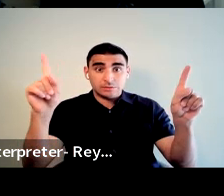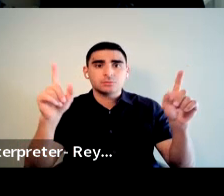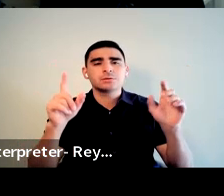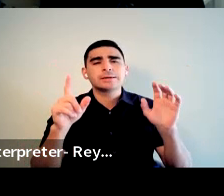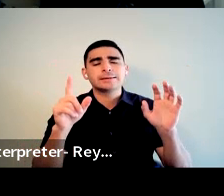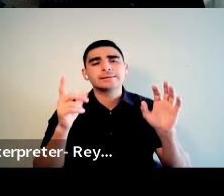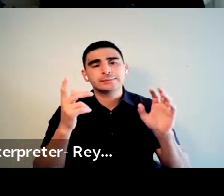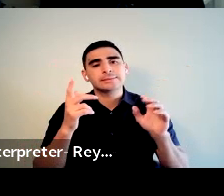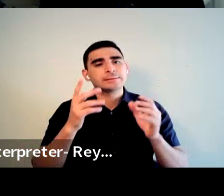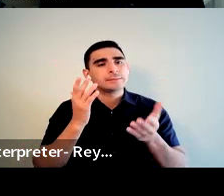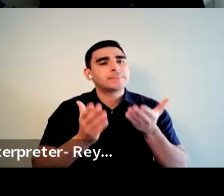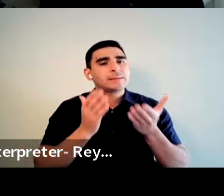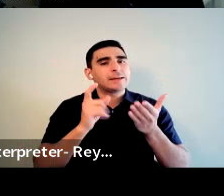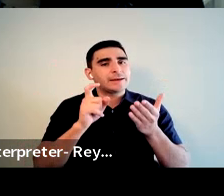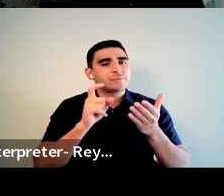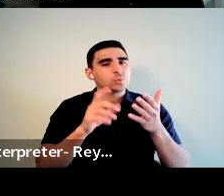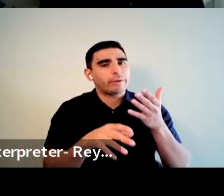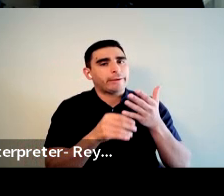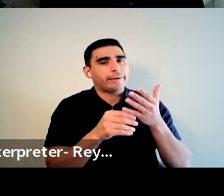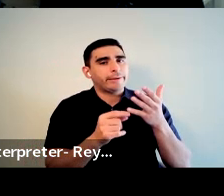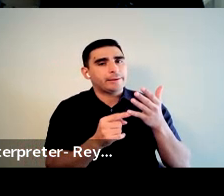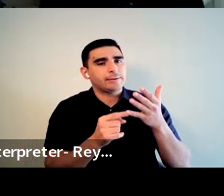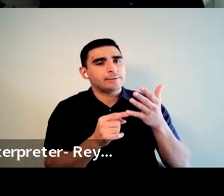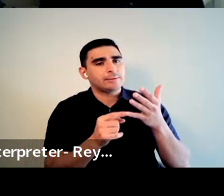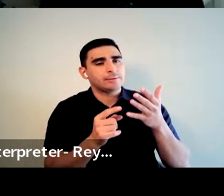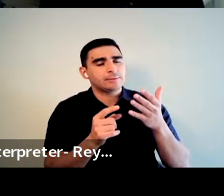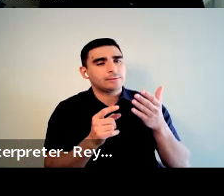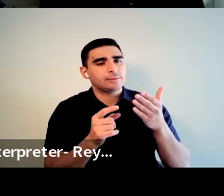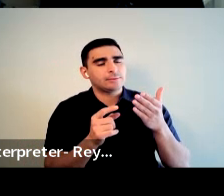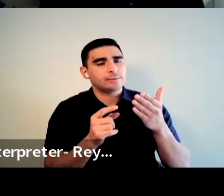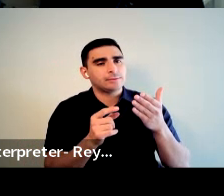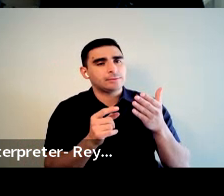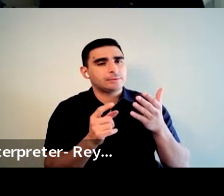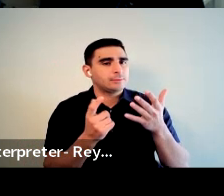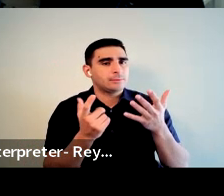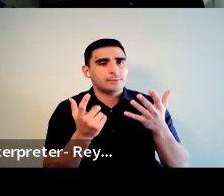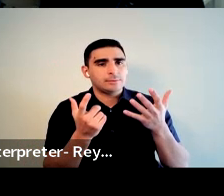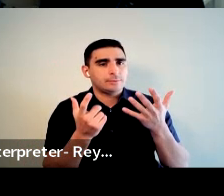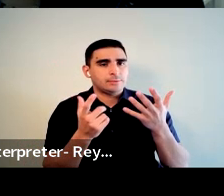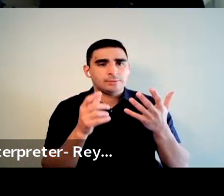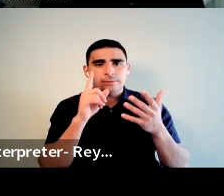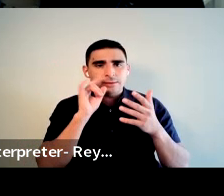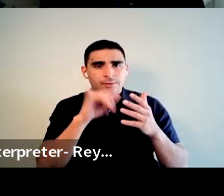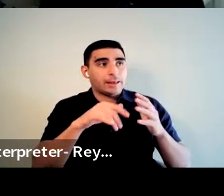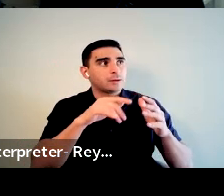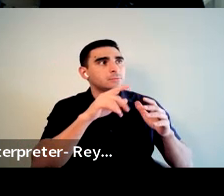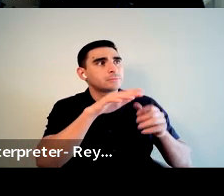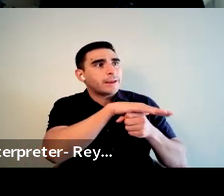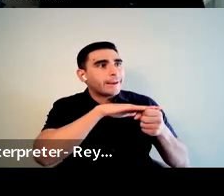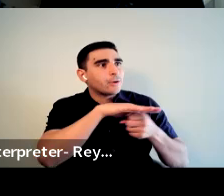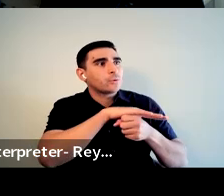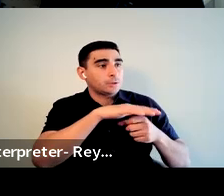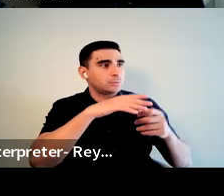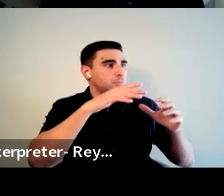we probably need to add to that and say, in the populations and areas where it doesn't